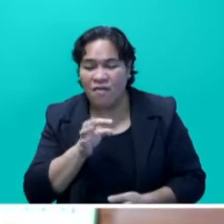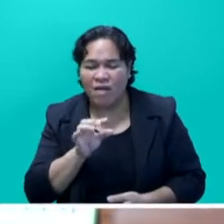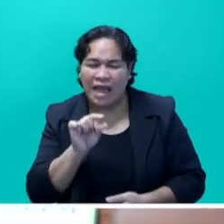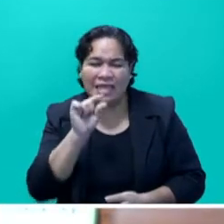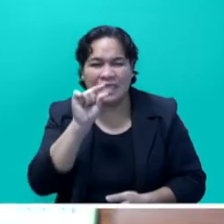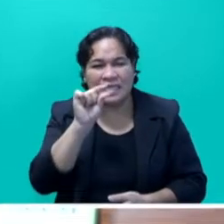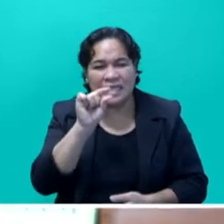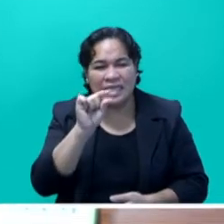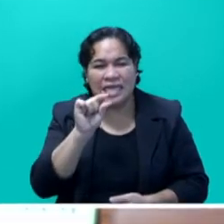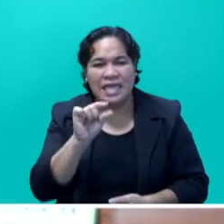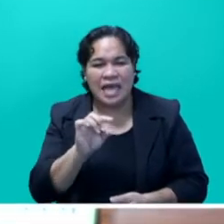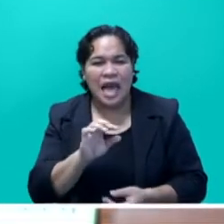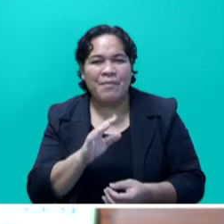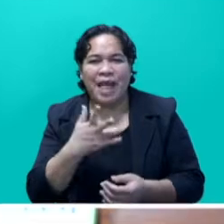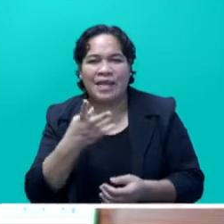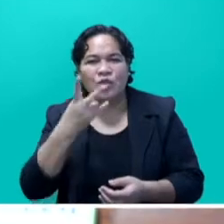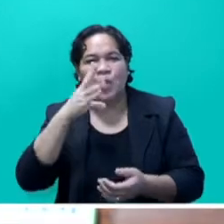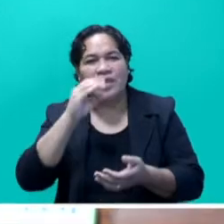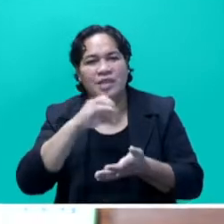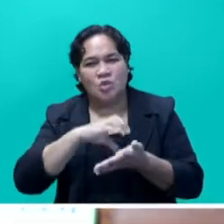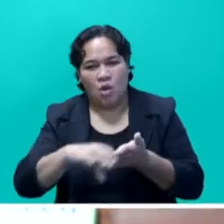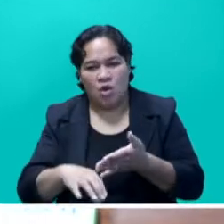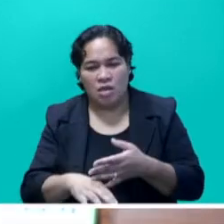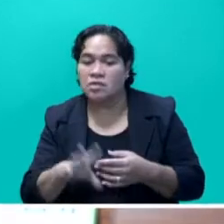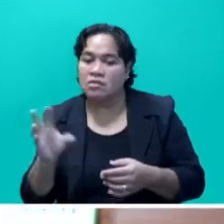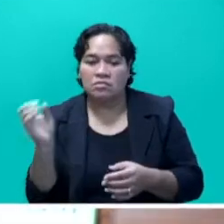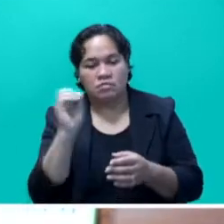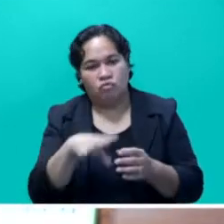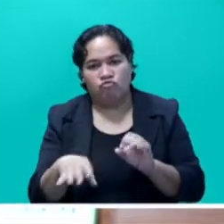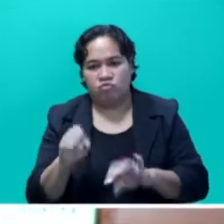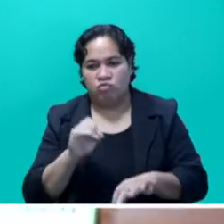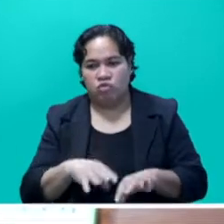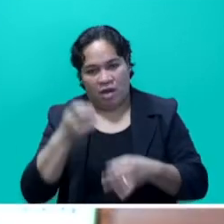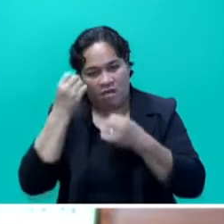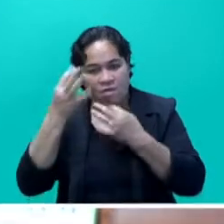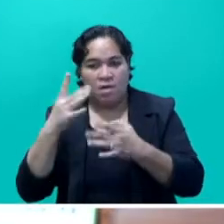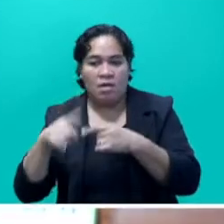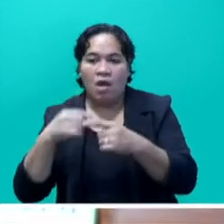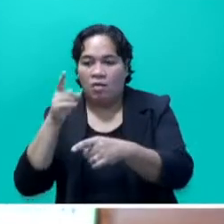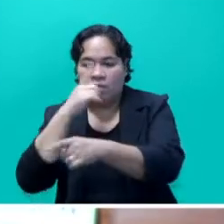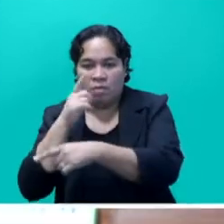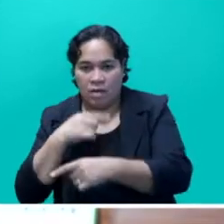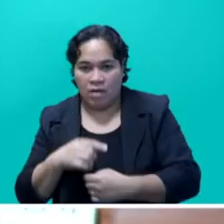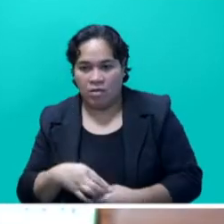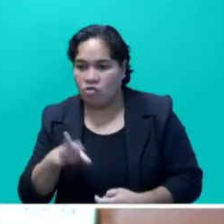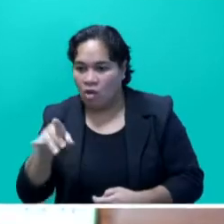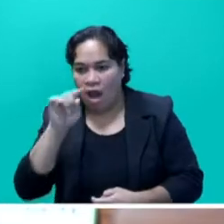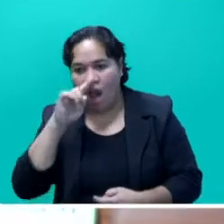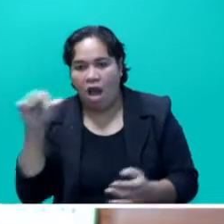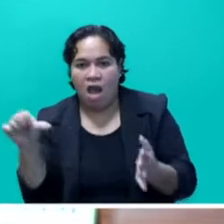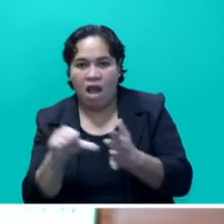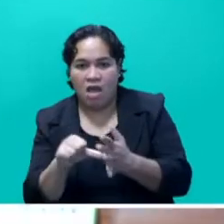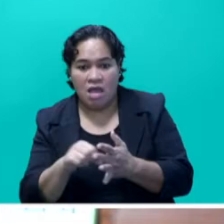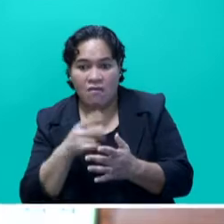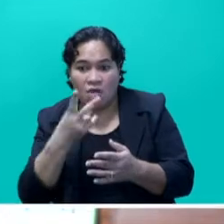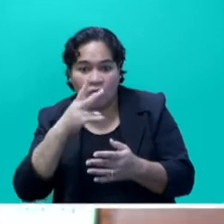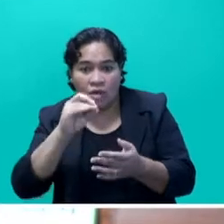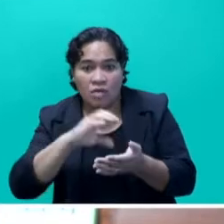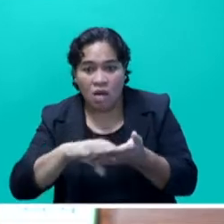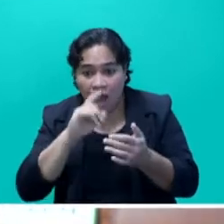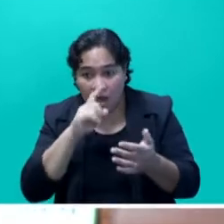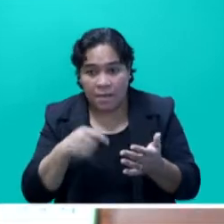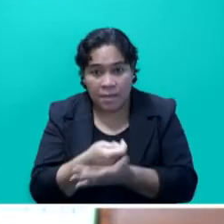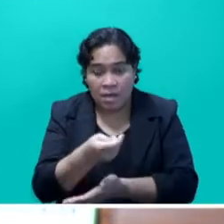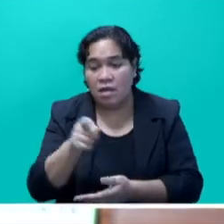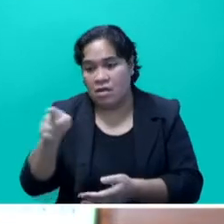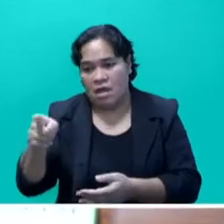amount like $20. $20 were uploaded on the data. And that really